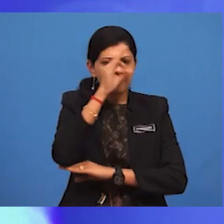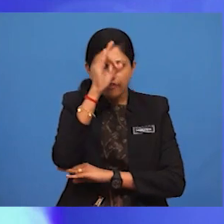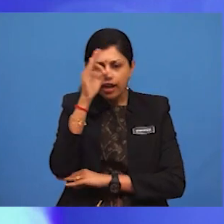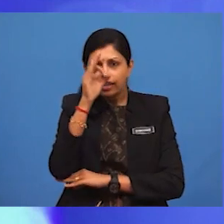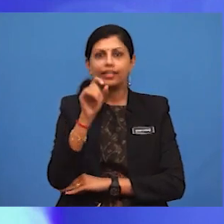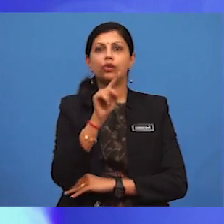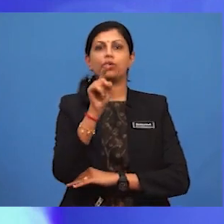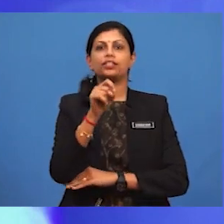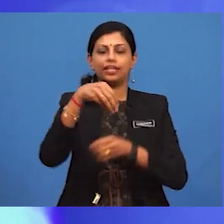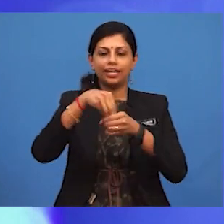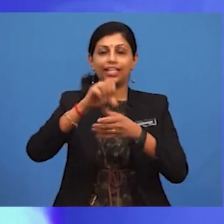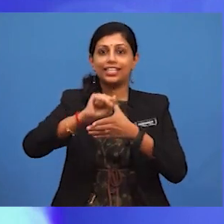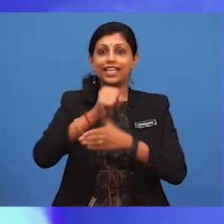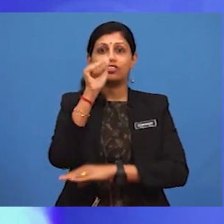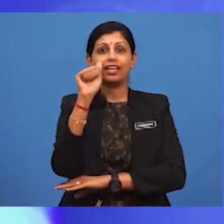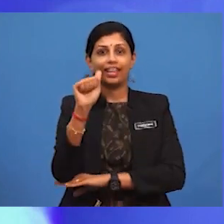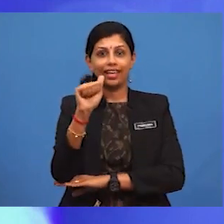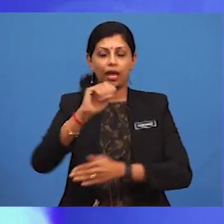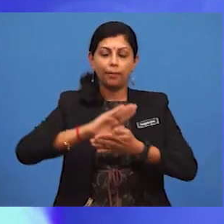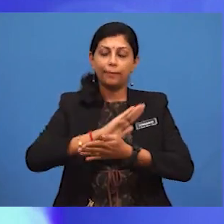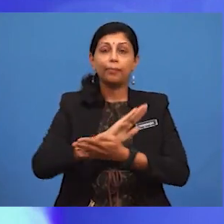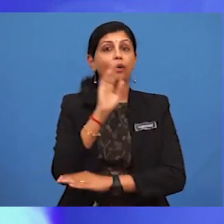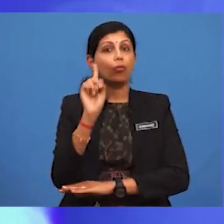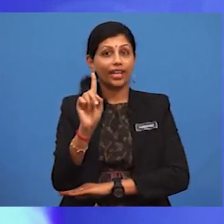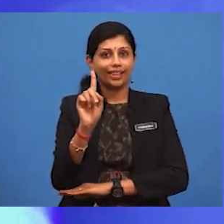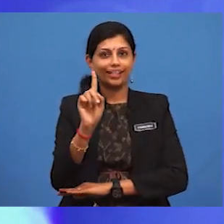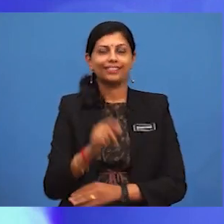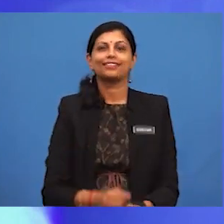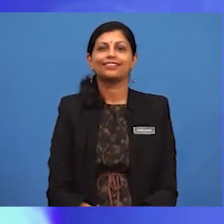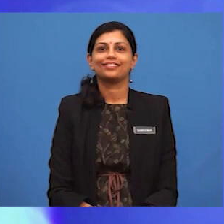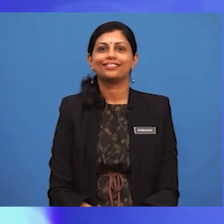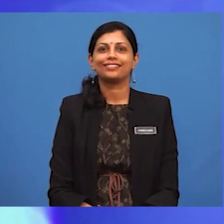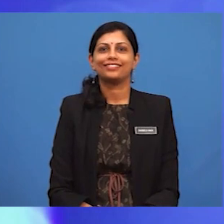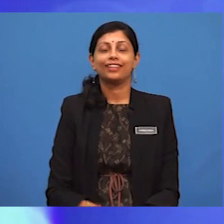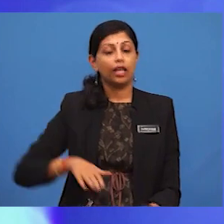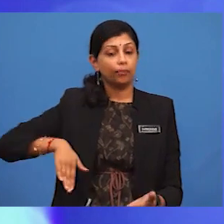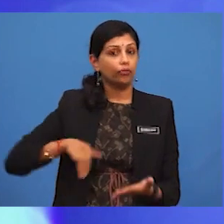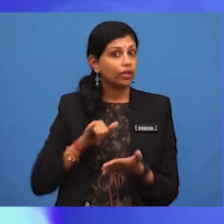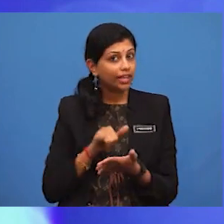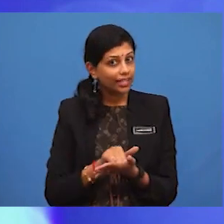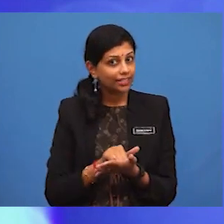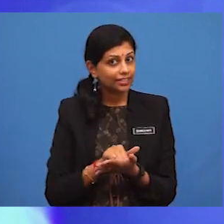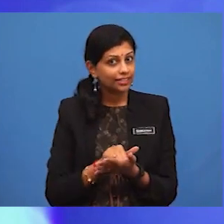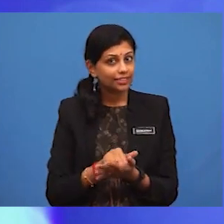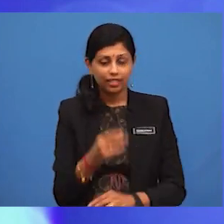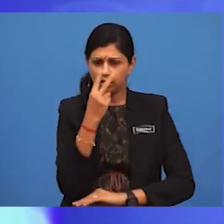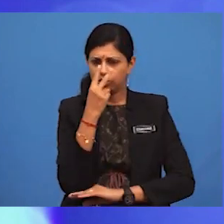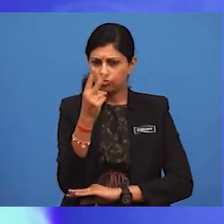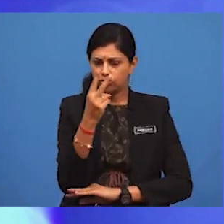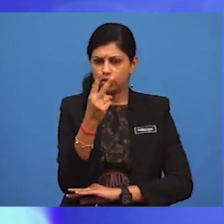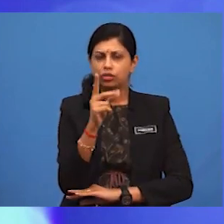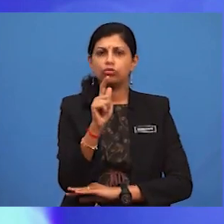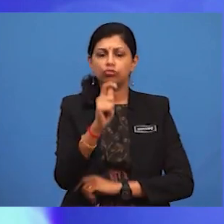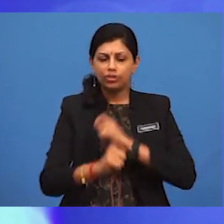this question in Section A of your Paper 1. Before that, look at the two types